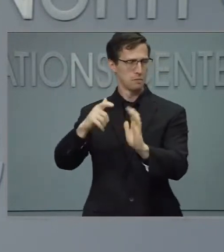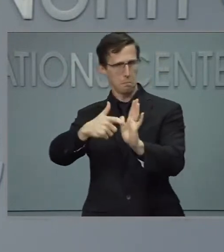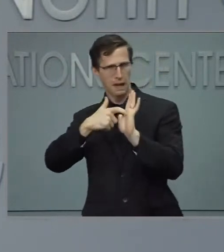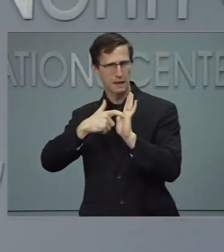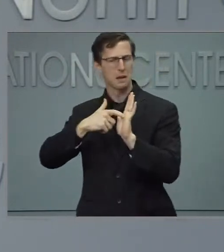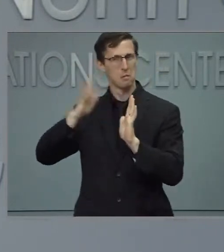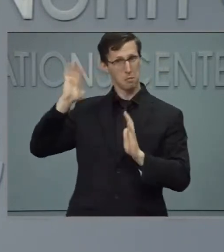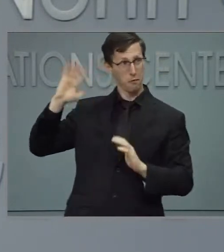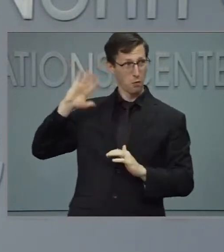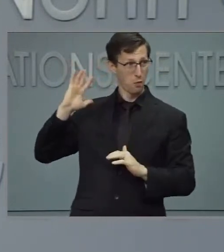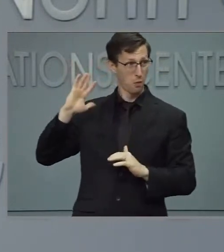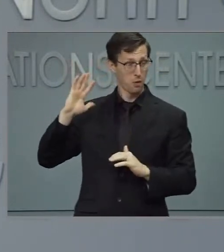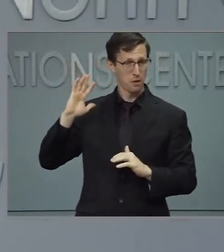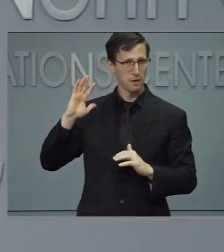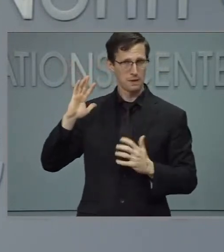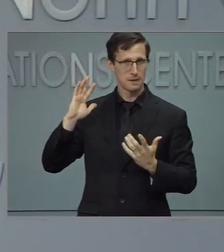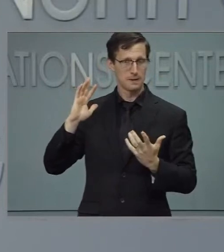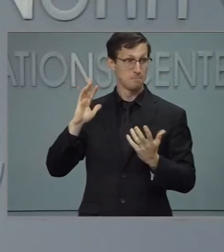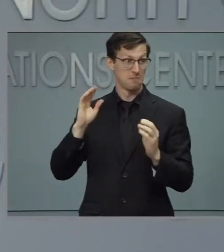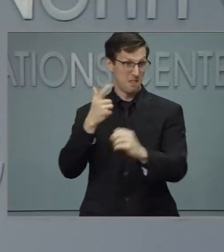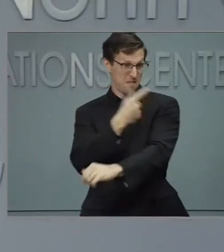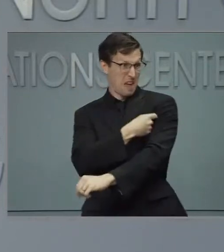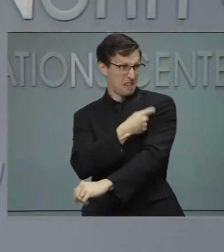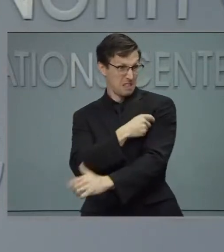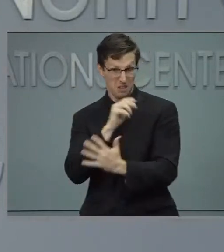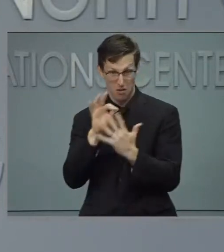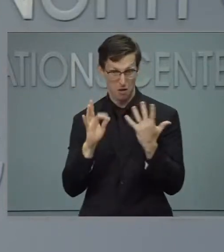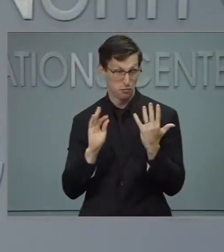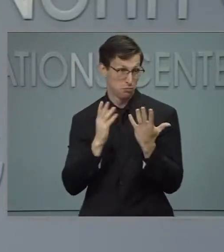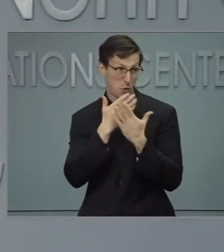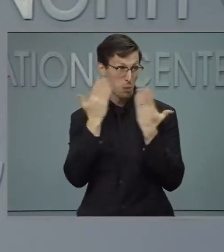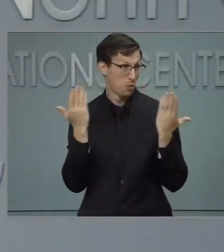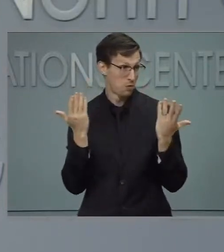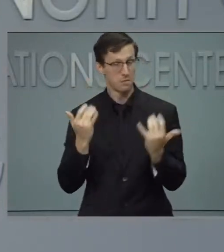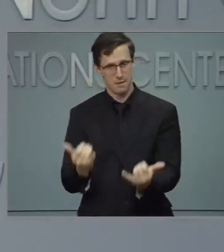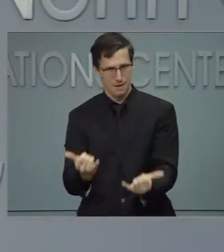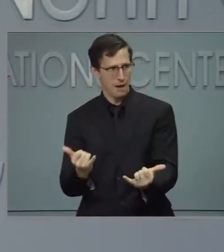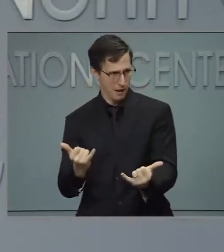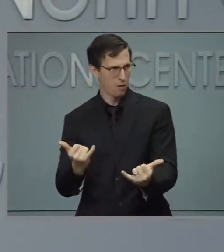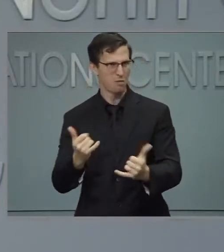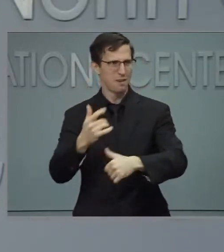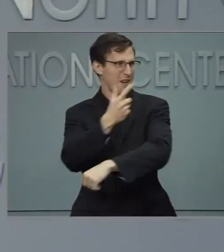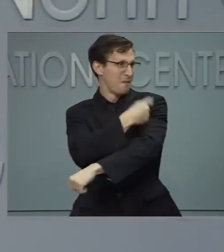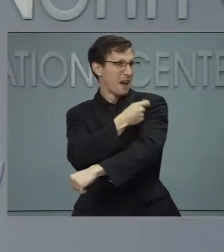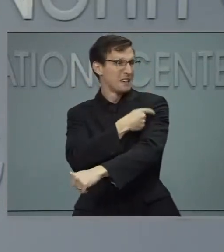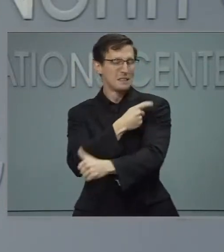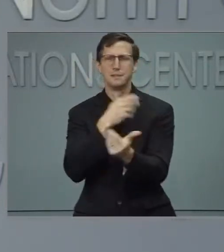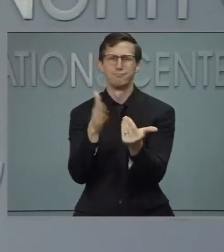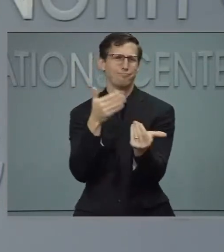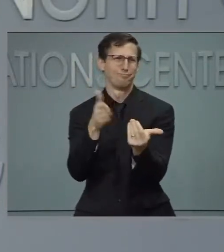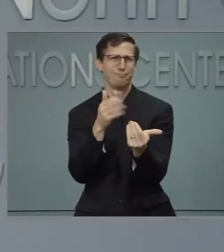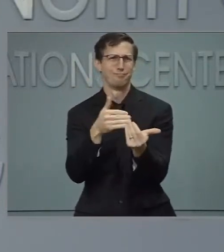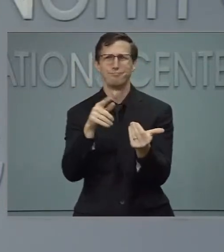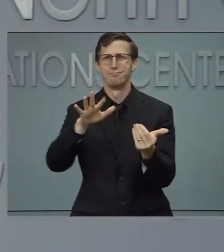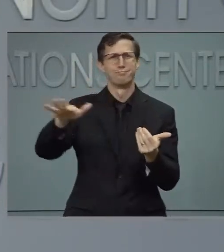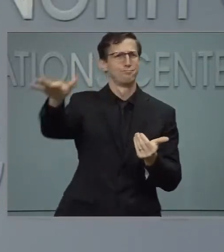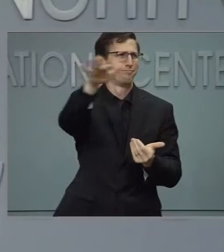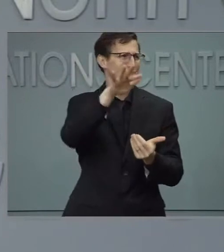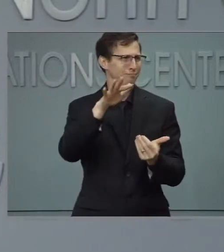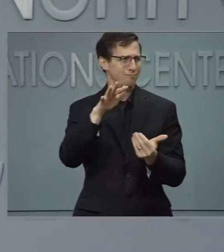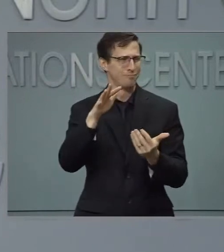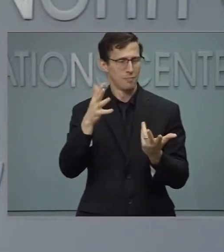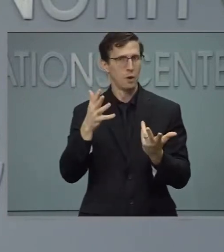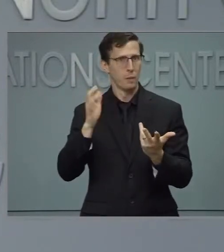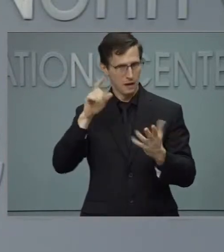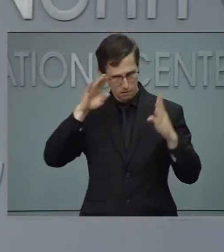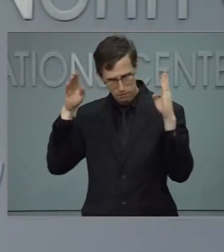mandating, we really did not have vaccines in place. Now vaccines are everywhere, and this is where we need to